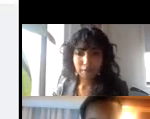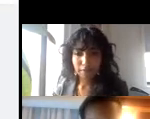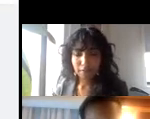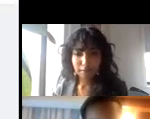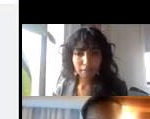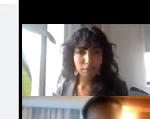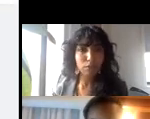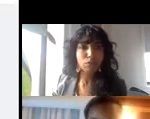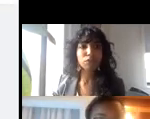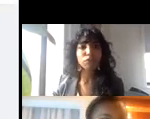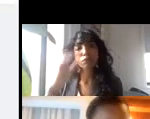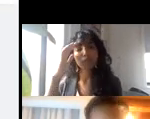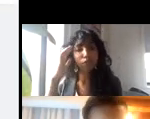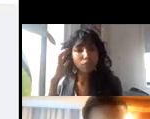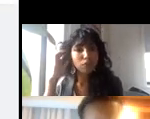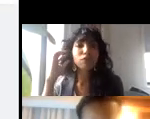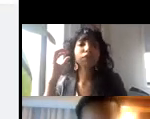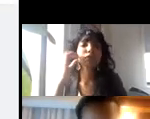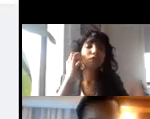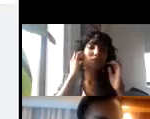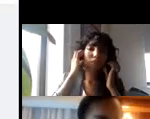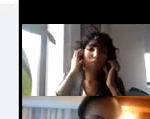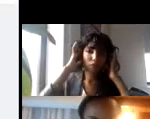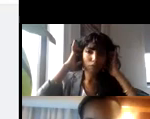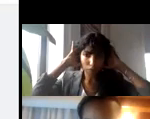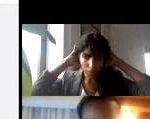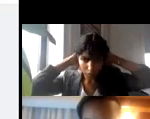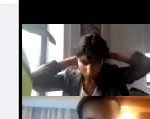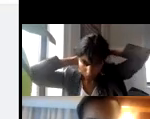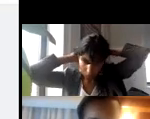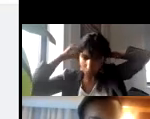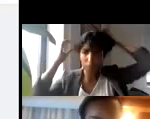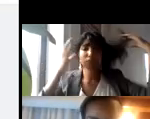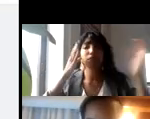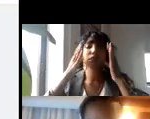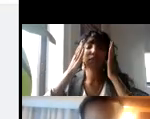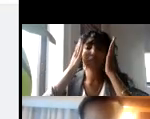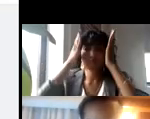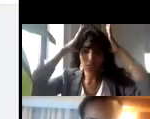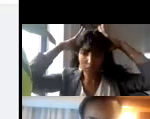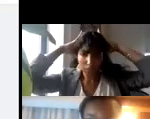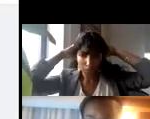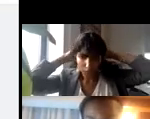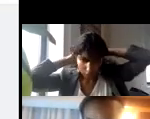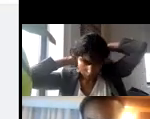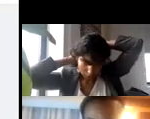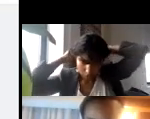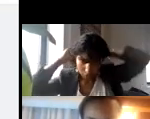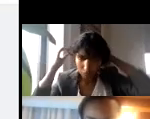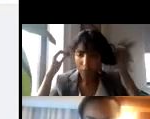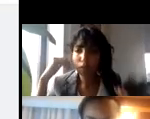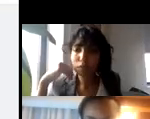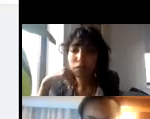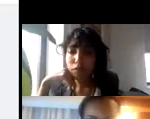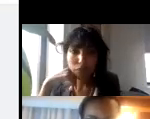family regulation system are none of these things. It was a political choice to fund punishment and control